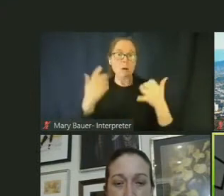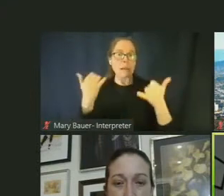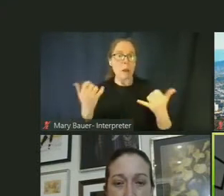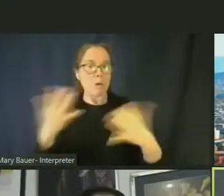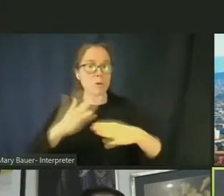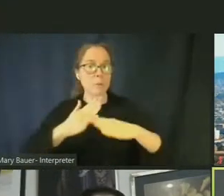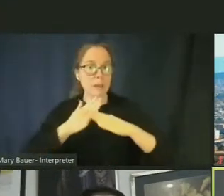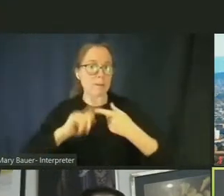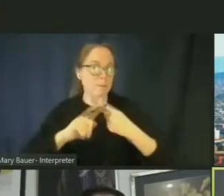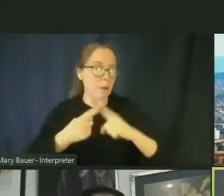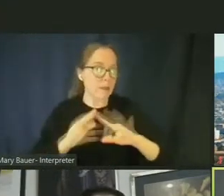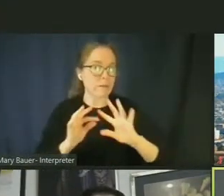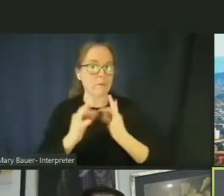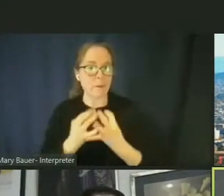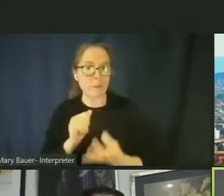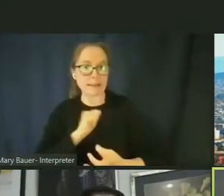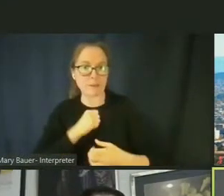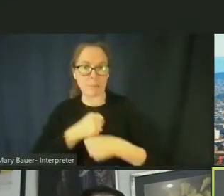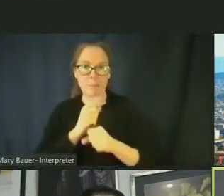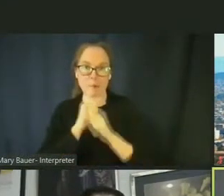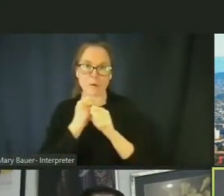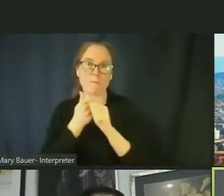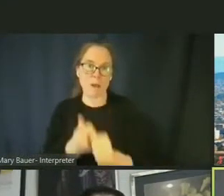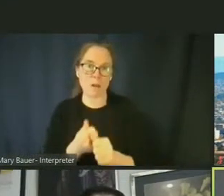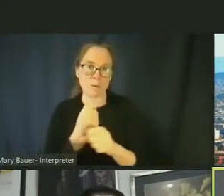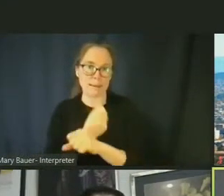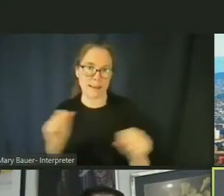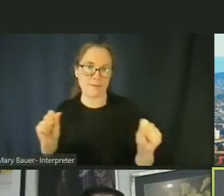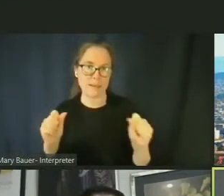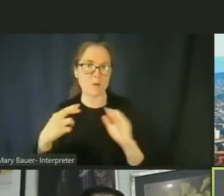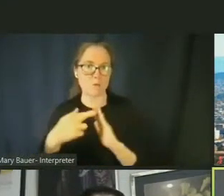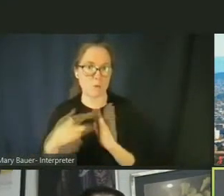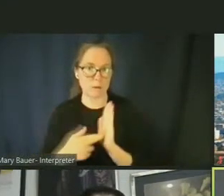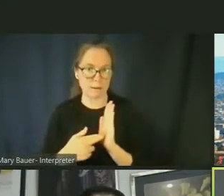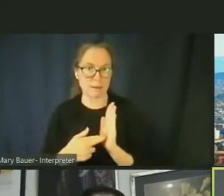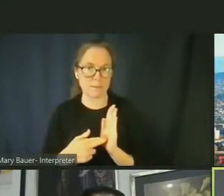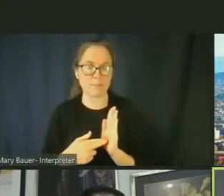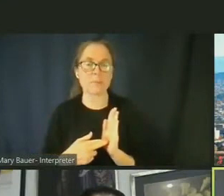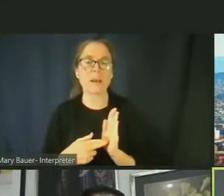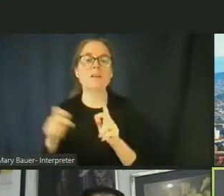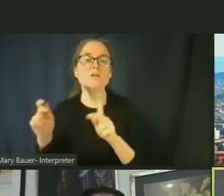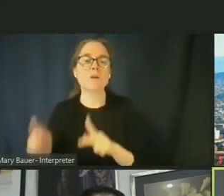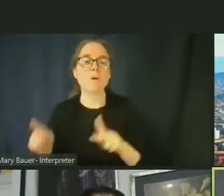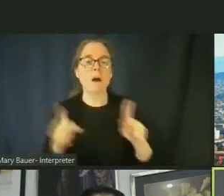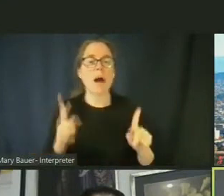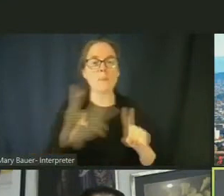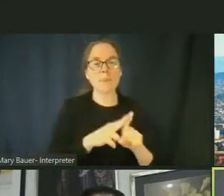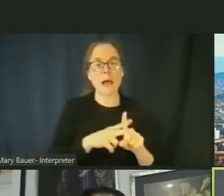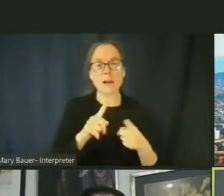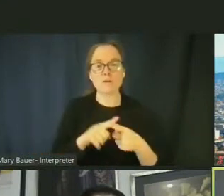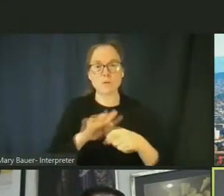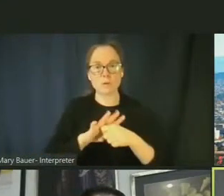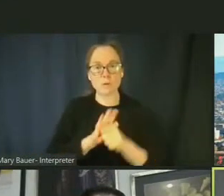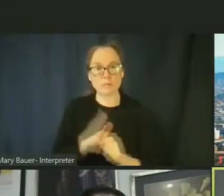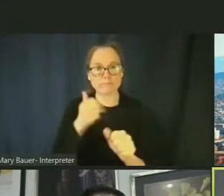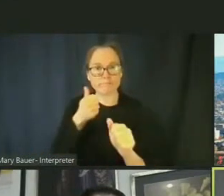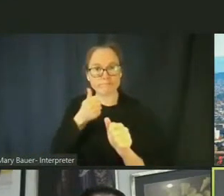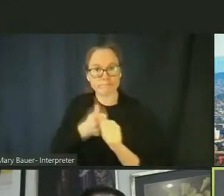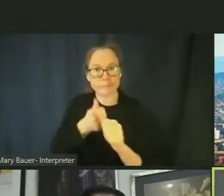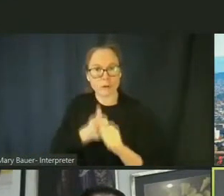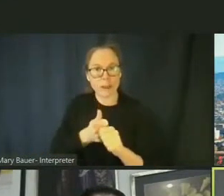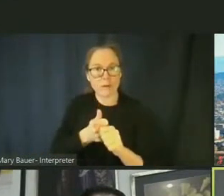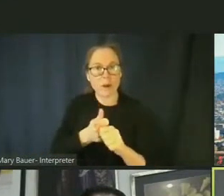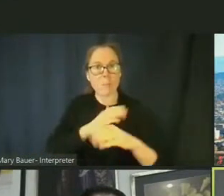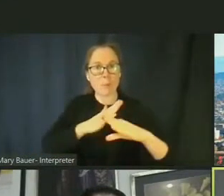ourselves, we make sure those safety measures are in place. I think the same of the COVID vaccine. If you protect yourself with mask and